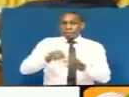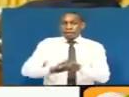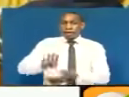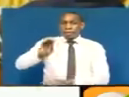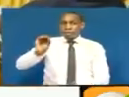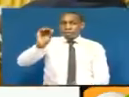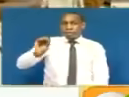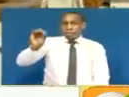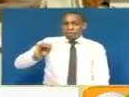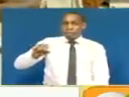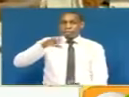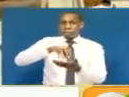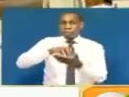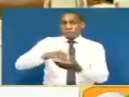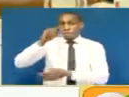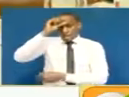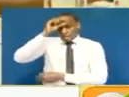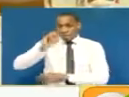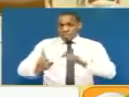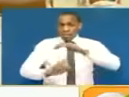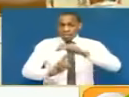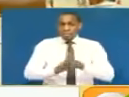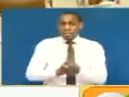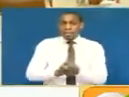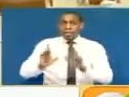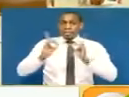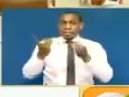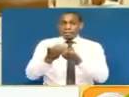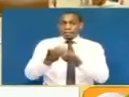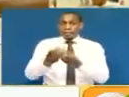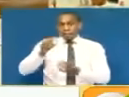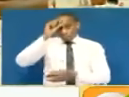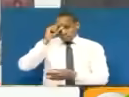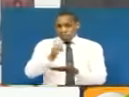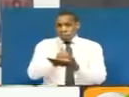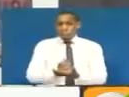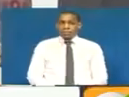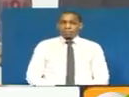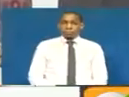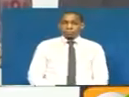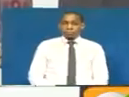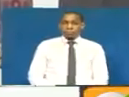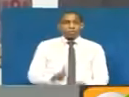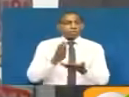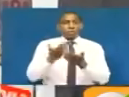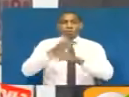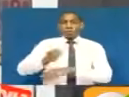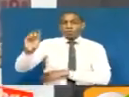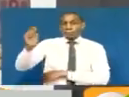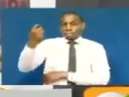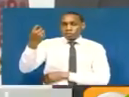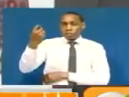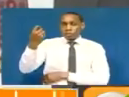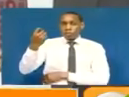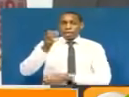least 40% of the available positions in government ministries, departments and state agencies. This is beyond the